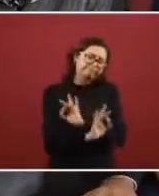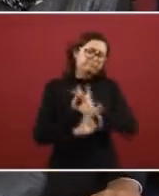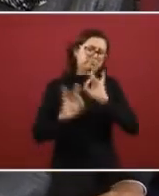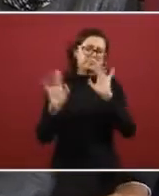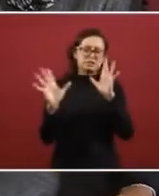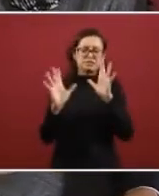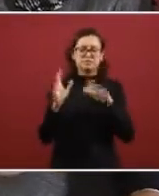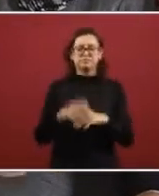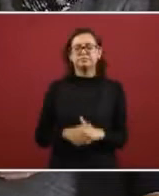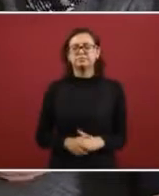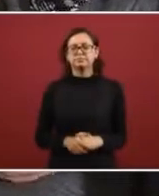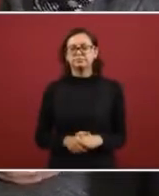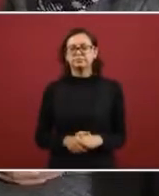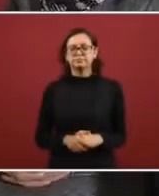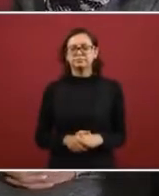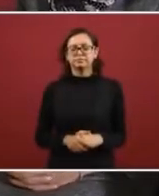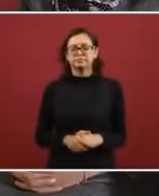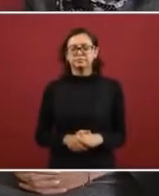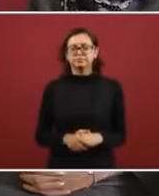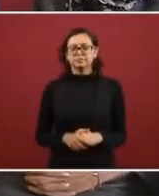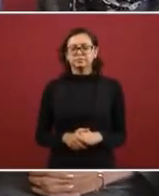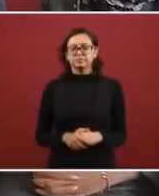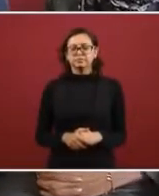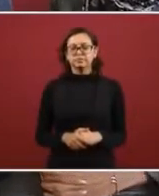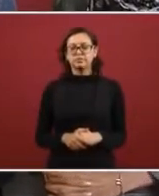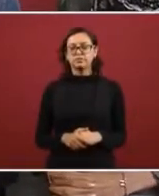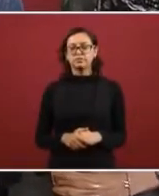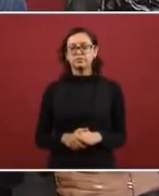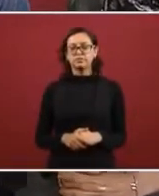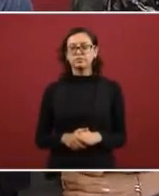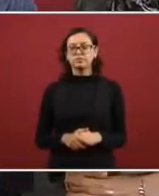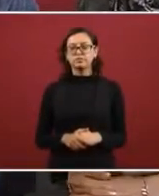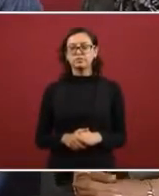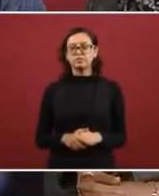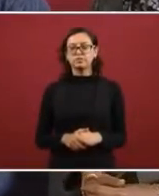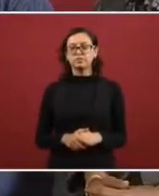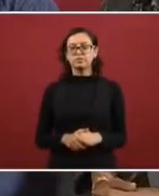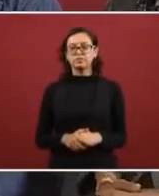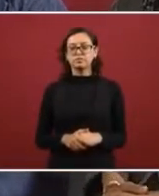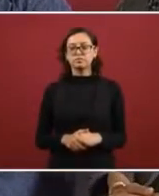some kind of unfortunate accident or incident.